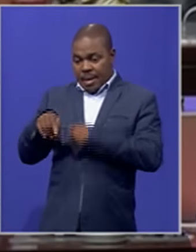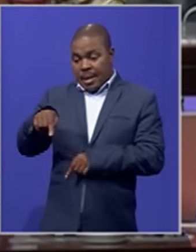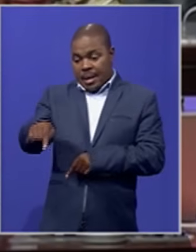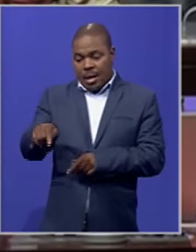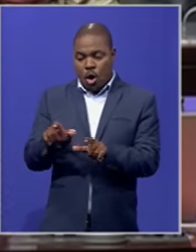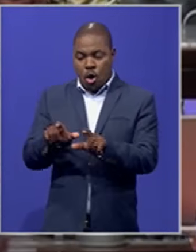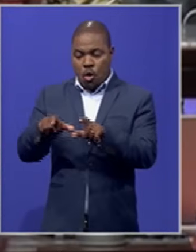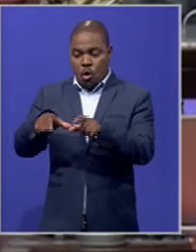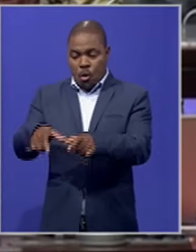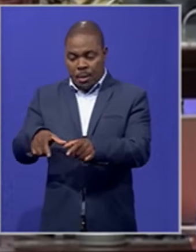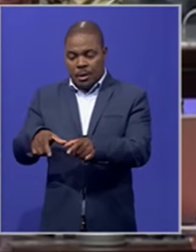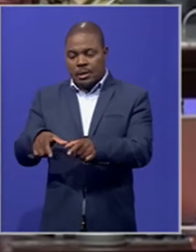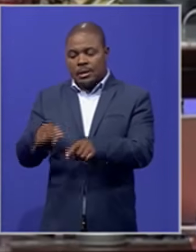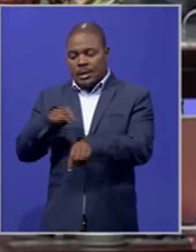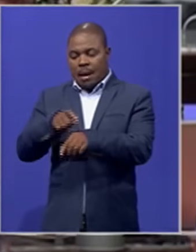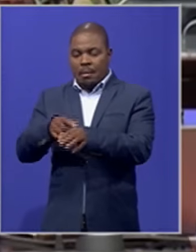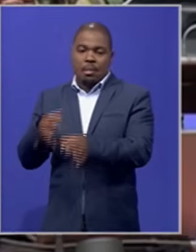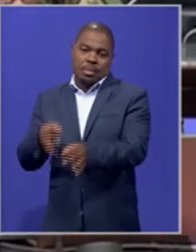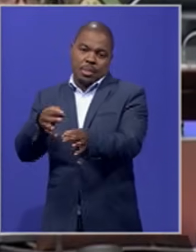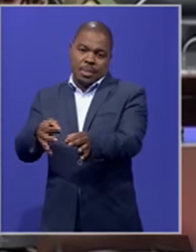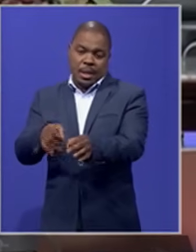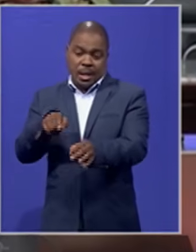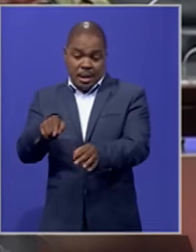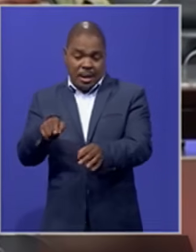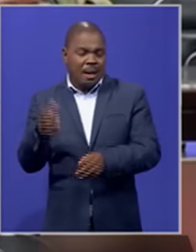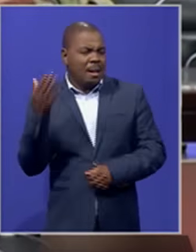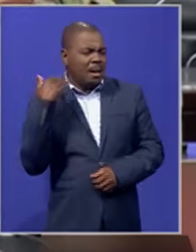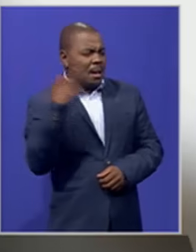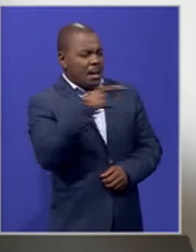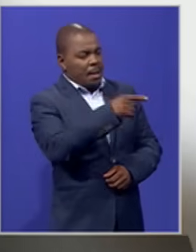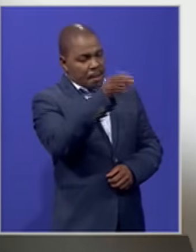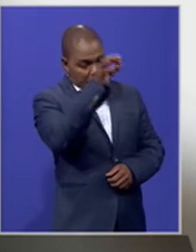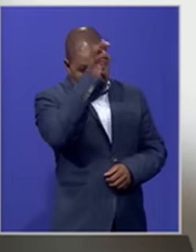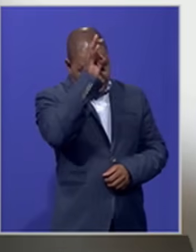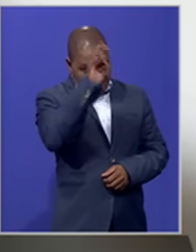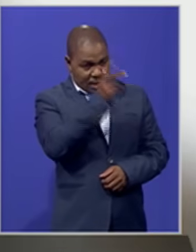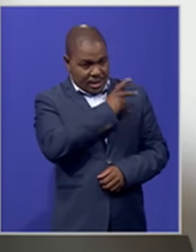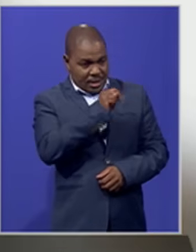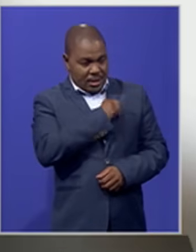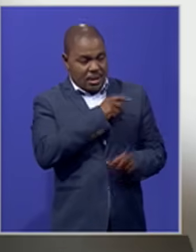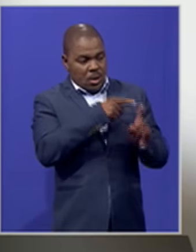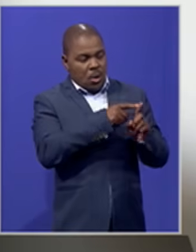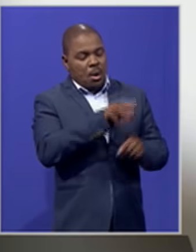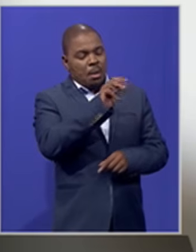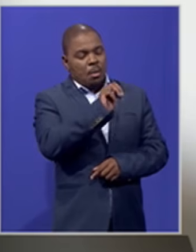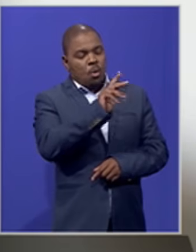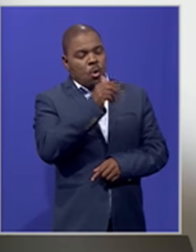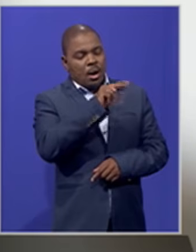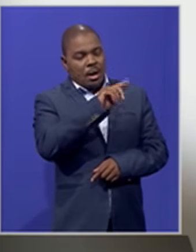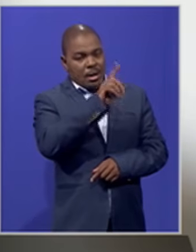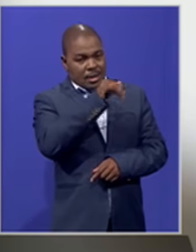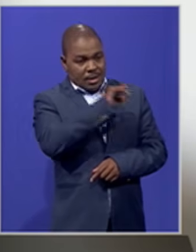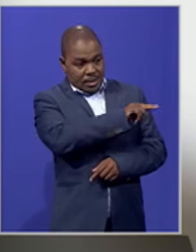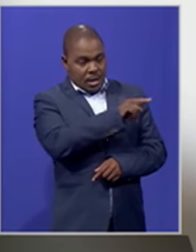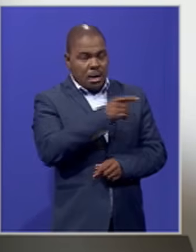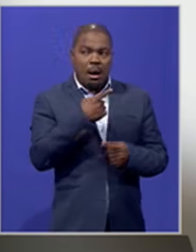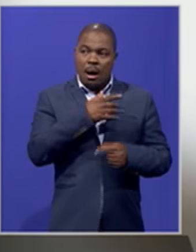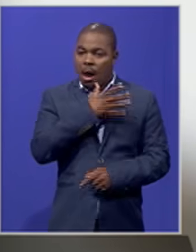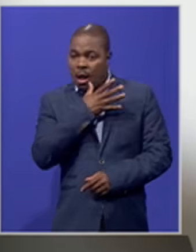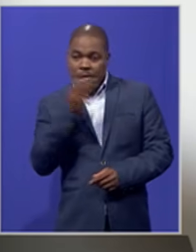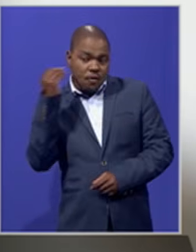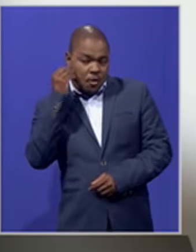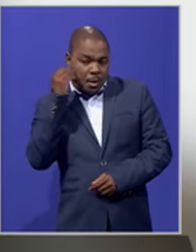hoc committee to investigate allegations made by Lieutenant General Nhlanhla Mkhwanazi has to complete